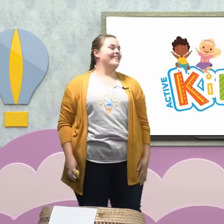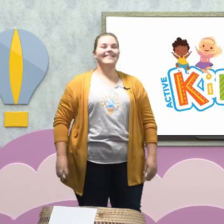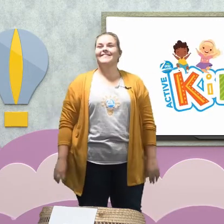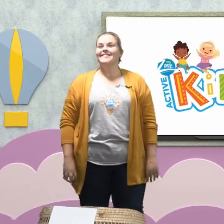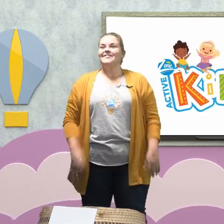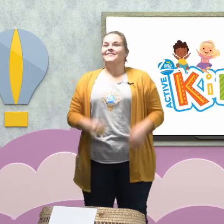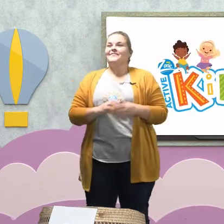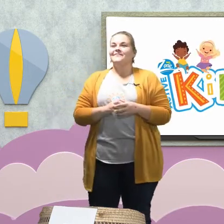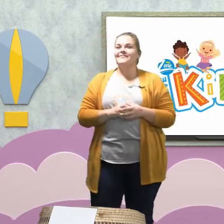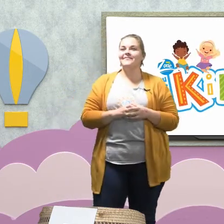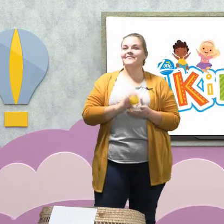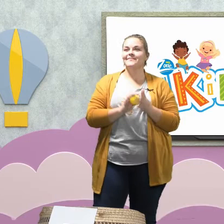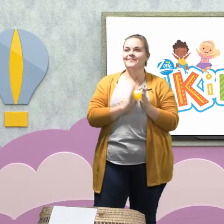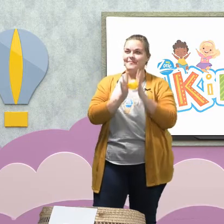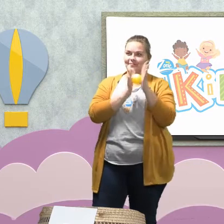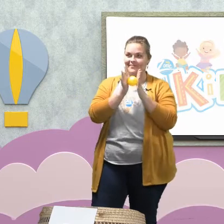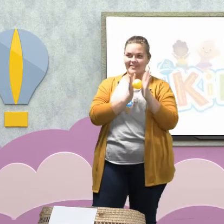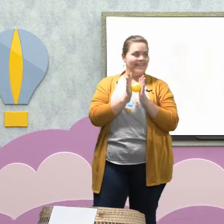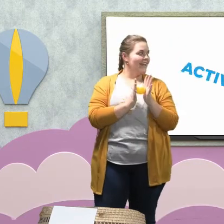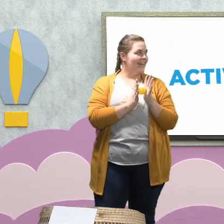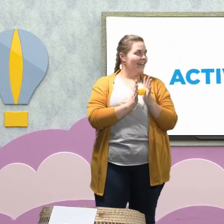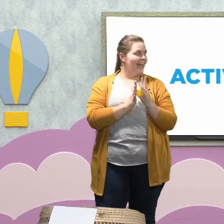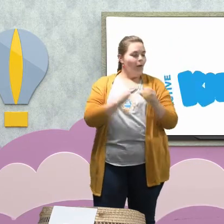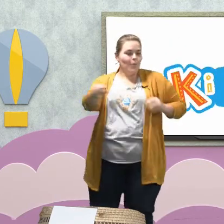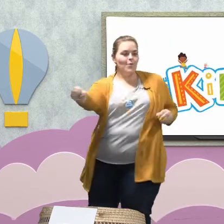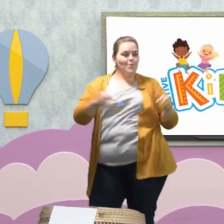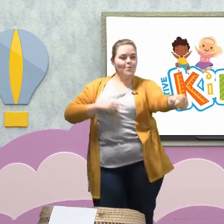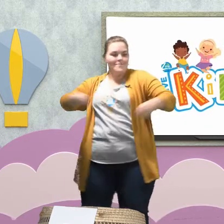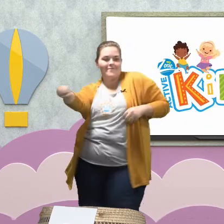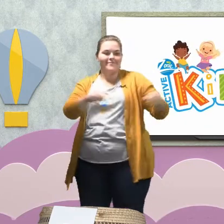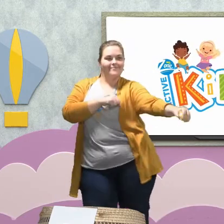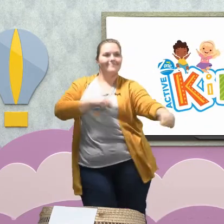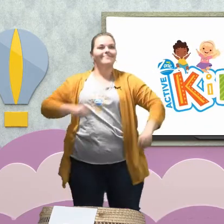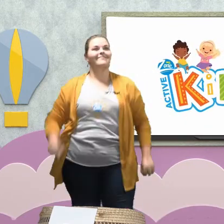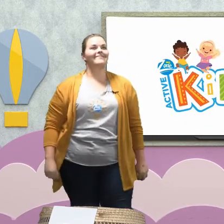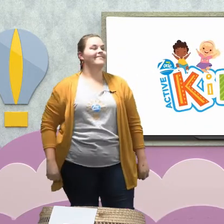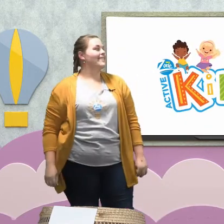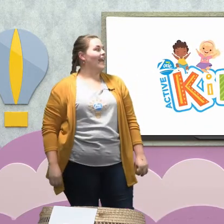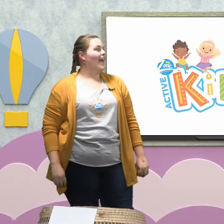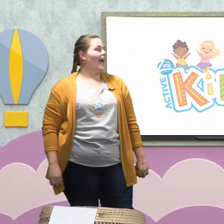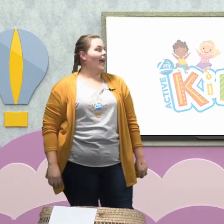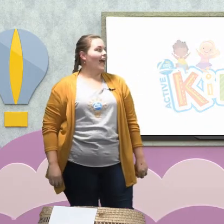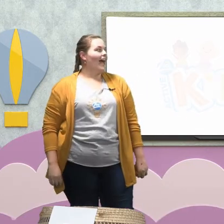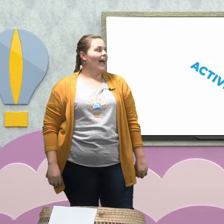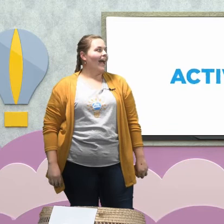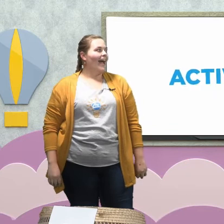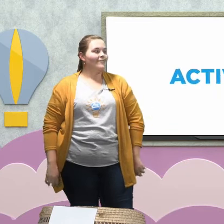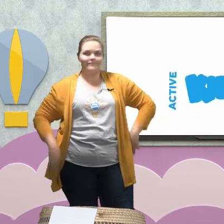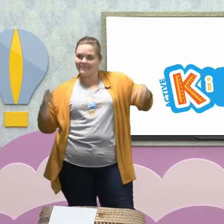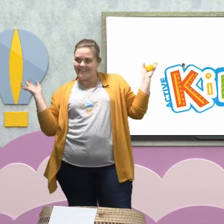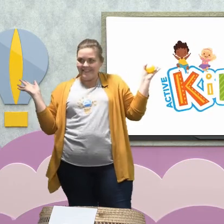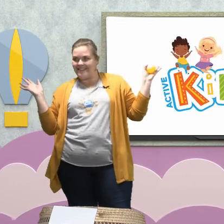I agree, Marisol. And because our theme is farm this week, we have to help Zoshy and Zoe collect some apples